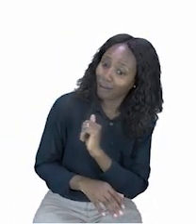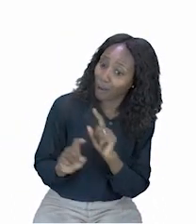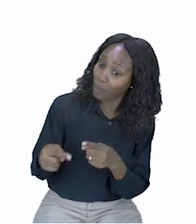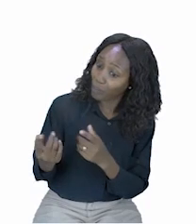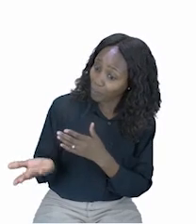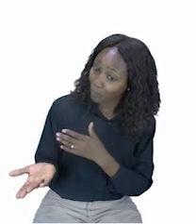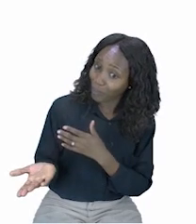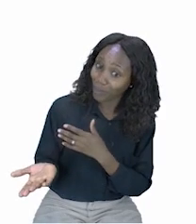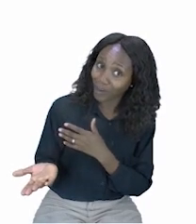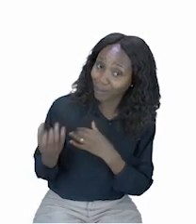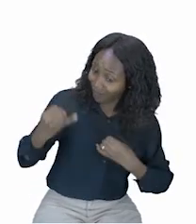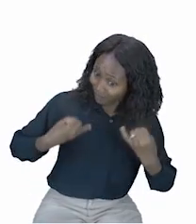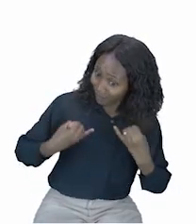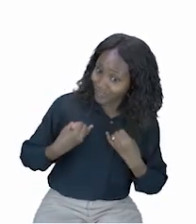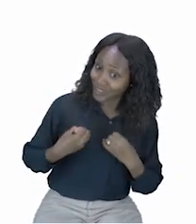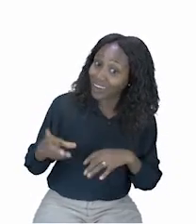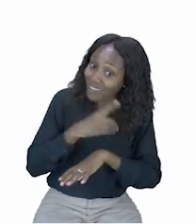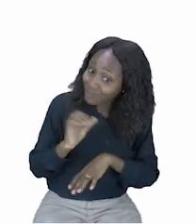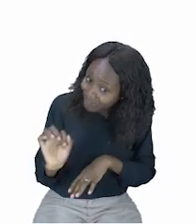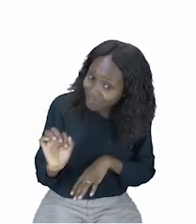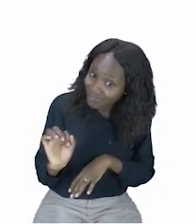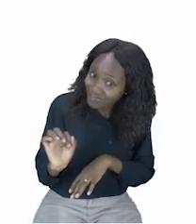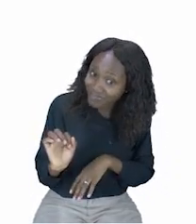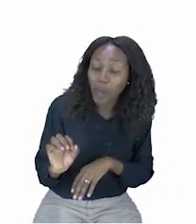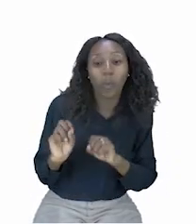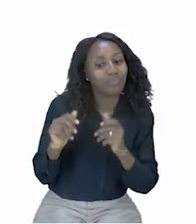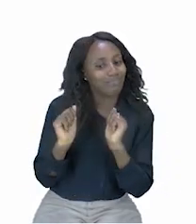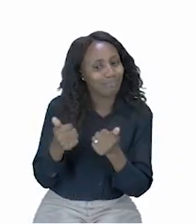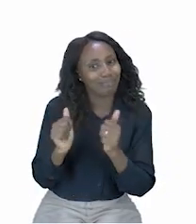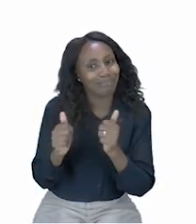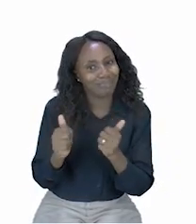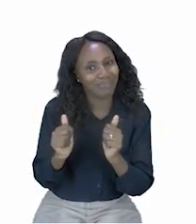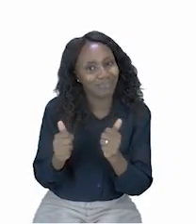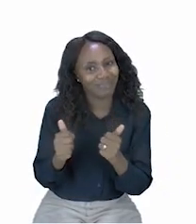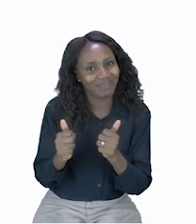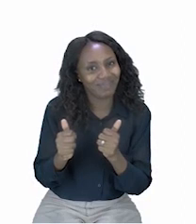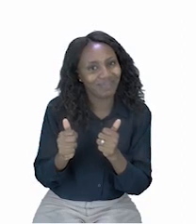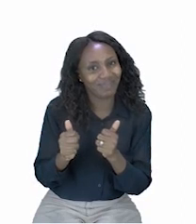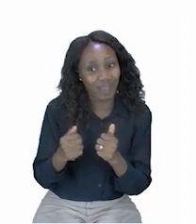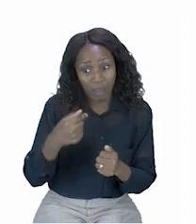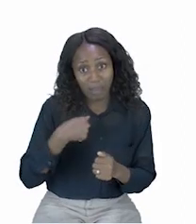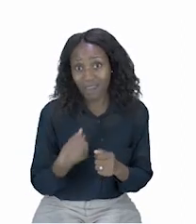you? Did you enjoy your day? That's great. So, from